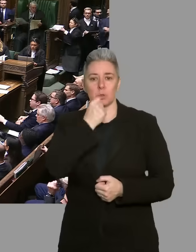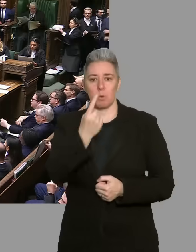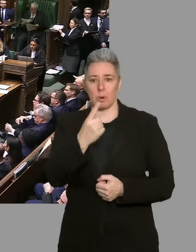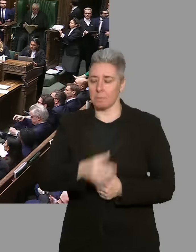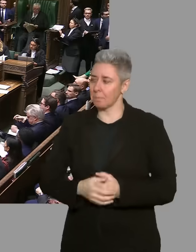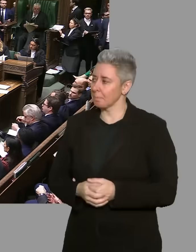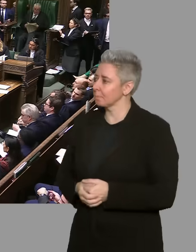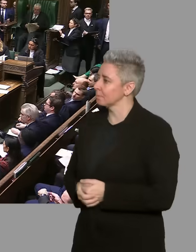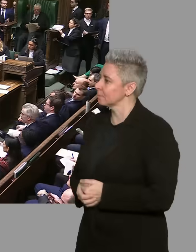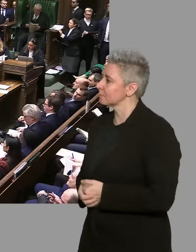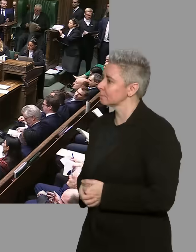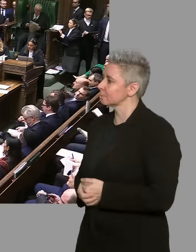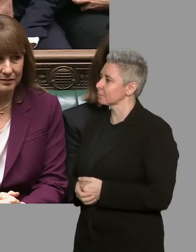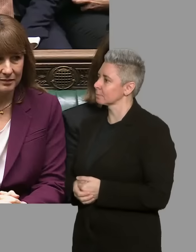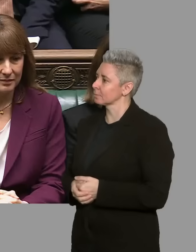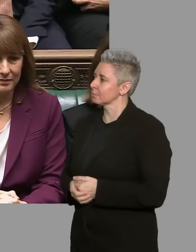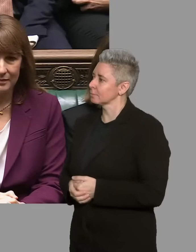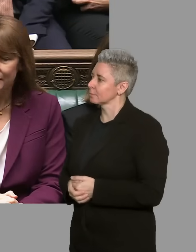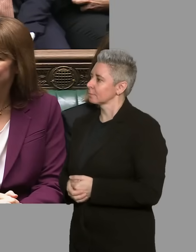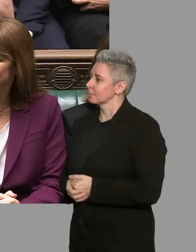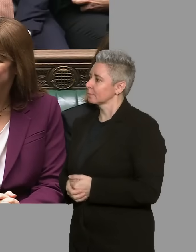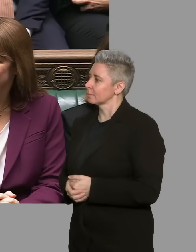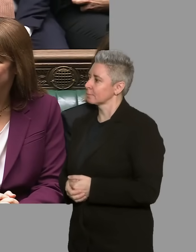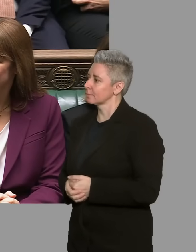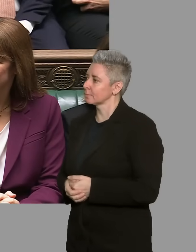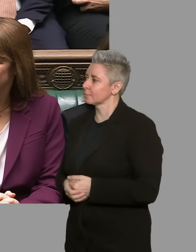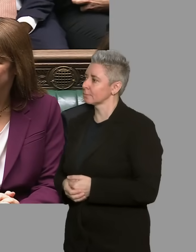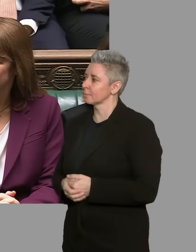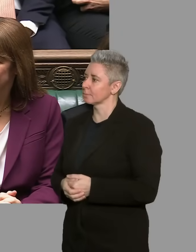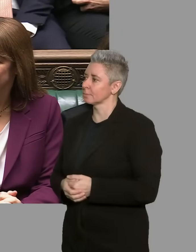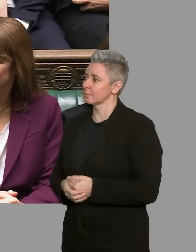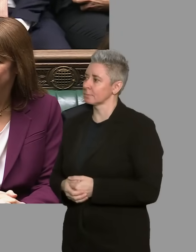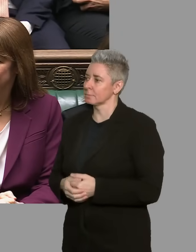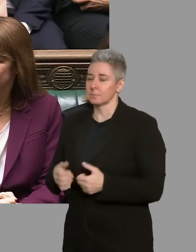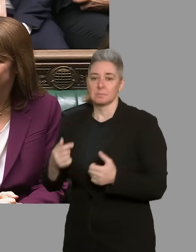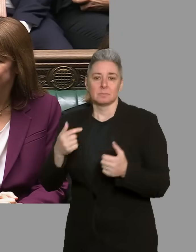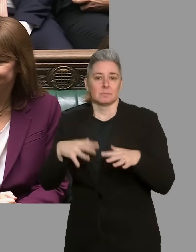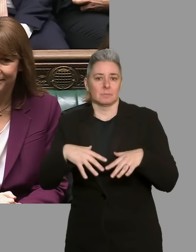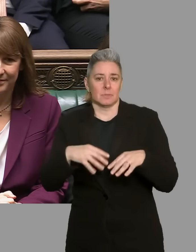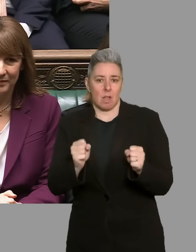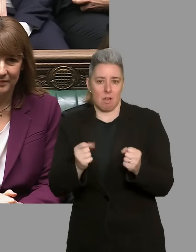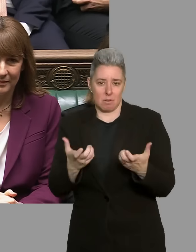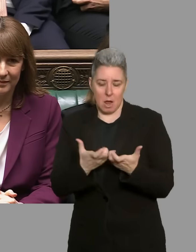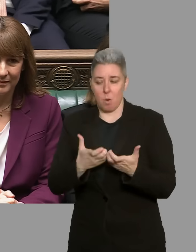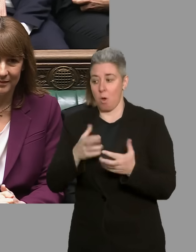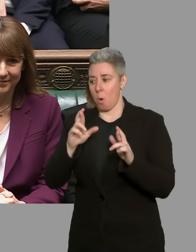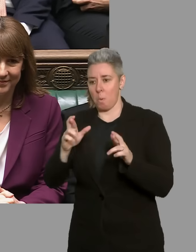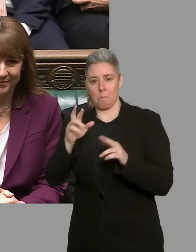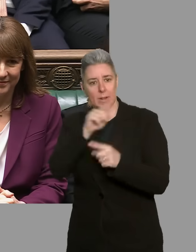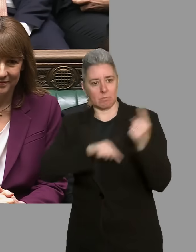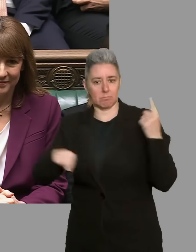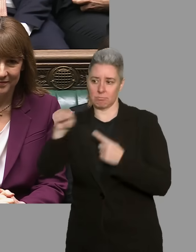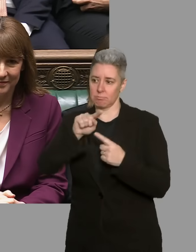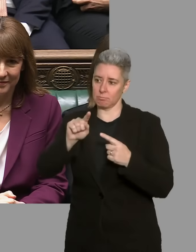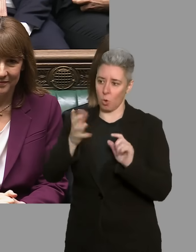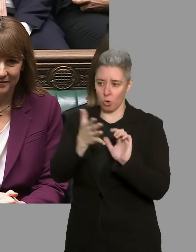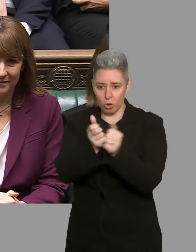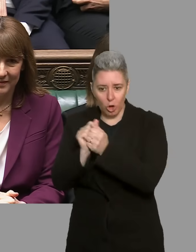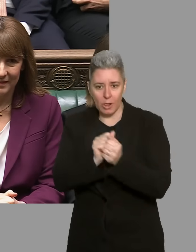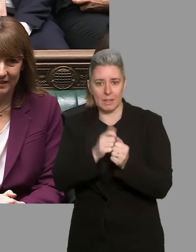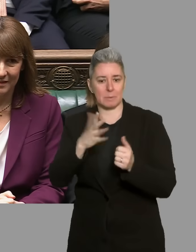I begin by saying I hope all colleagues had a happy Christmas. It probably feels quite a long time ago